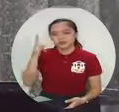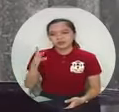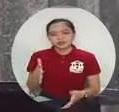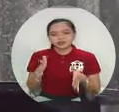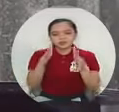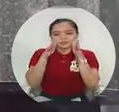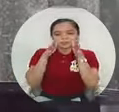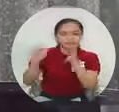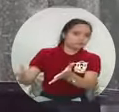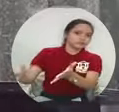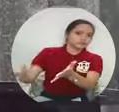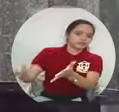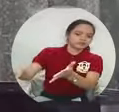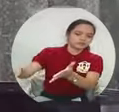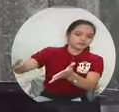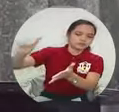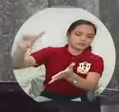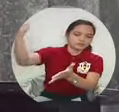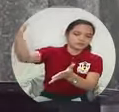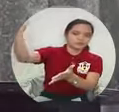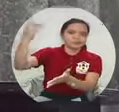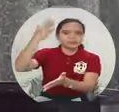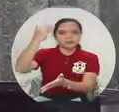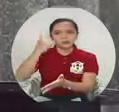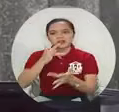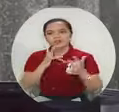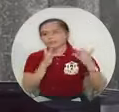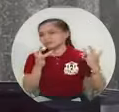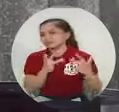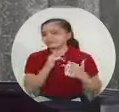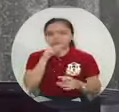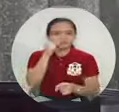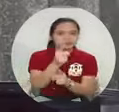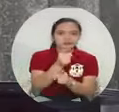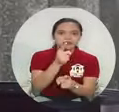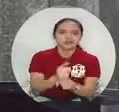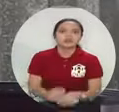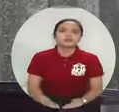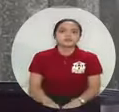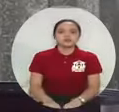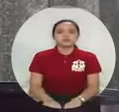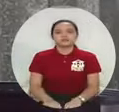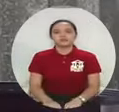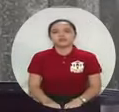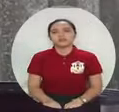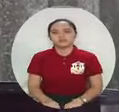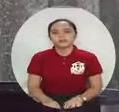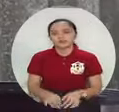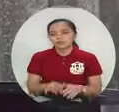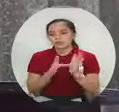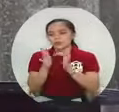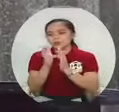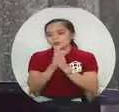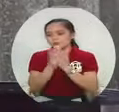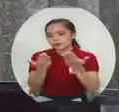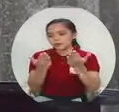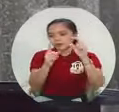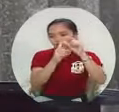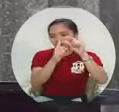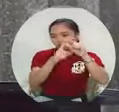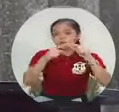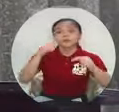to 19 is suggesting. Then, lastly, Proverbs 3, 11 to